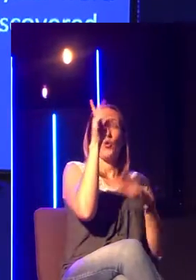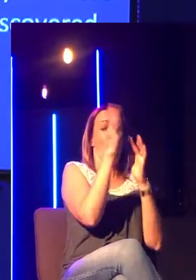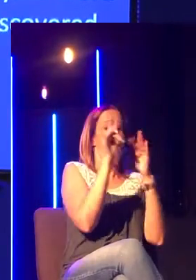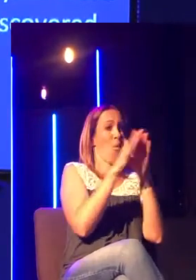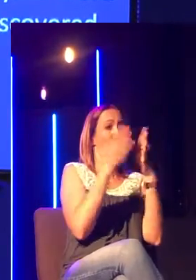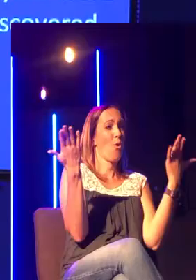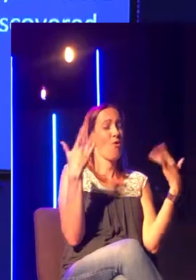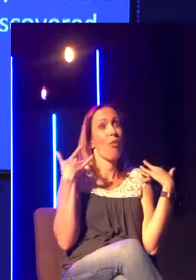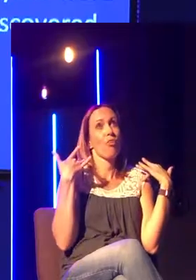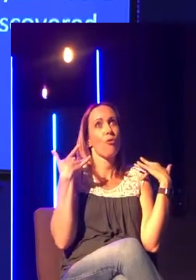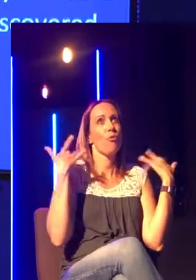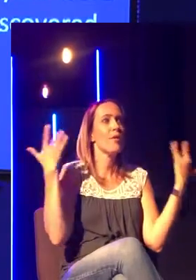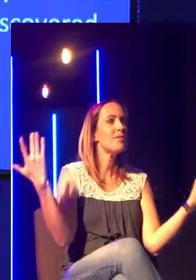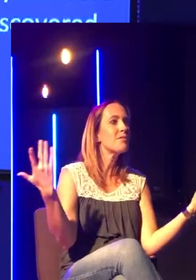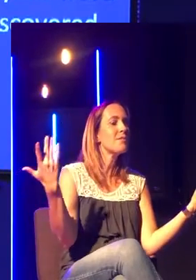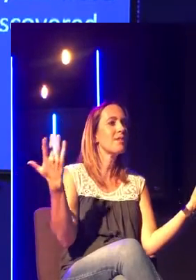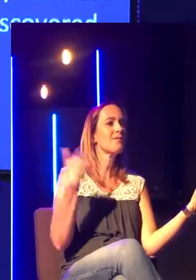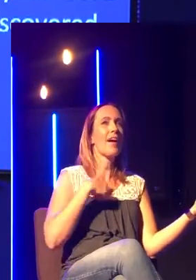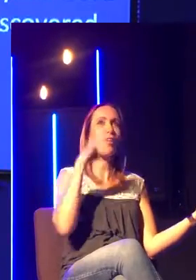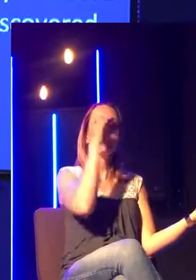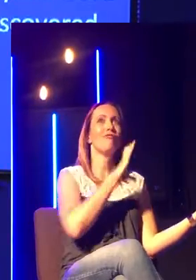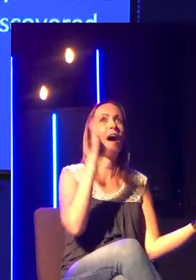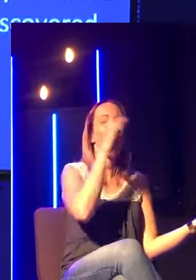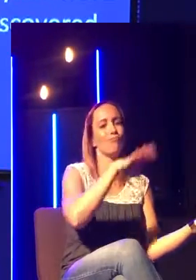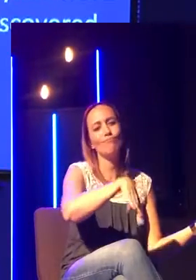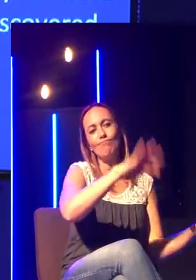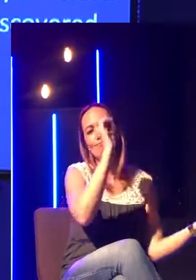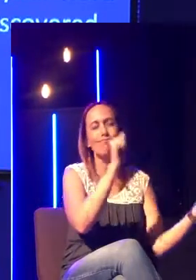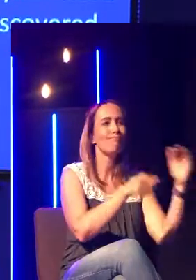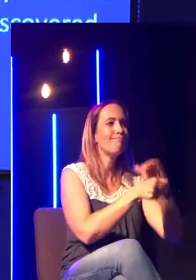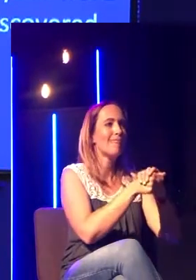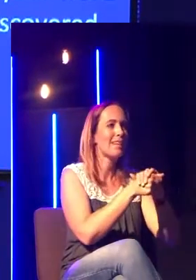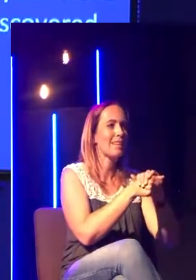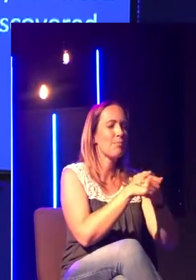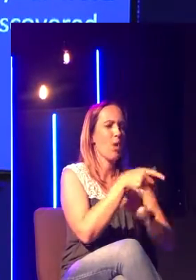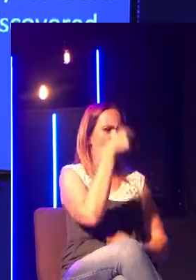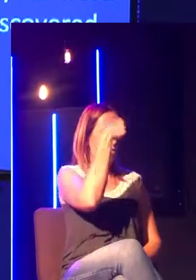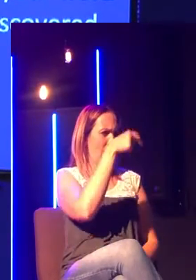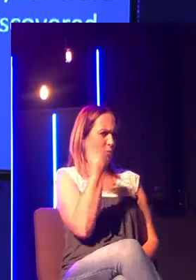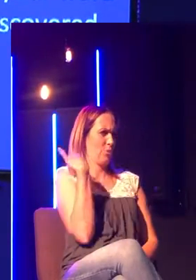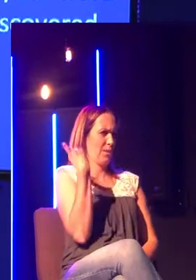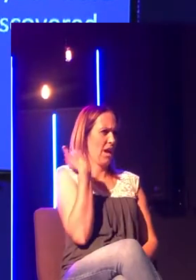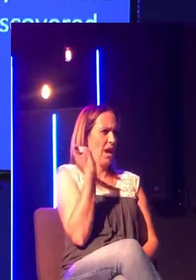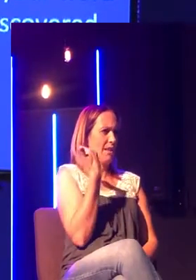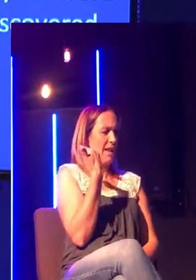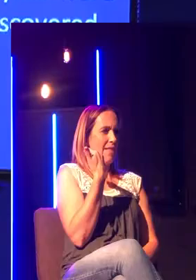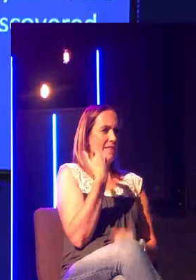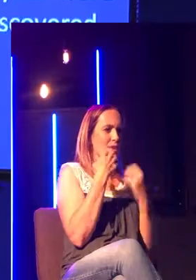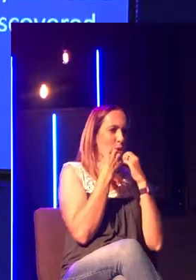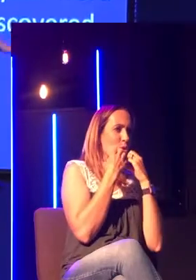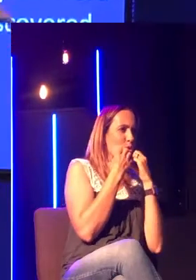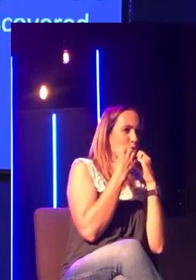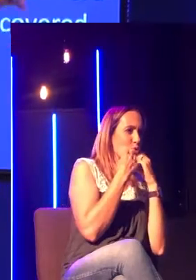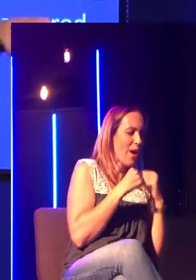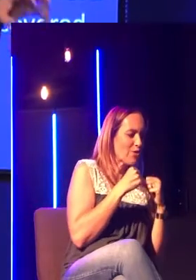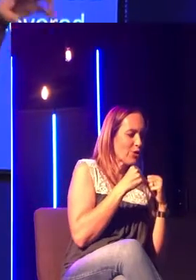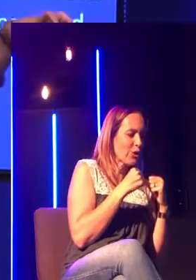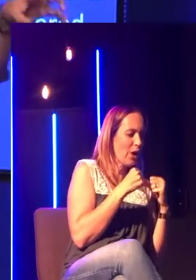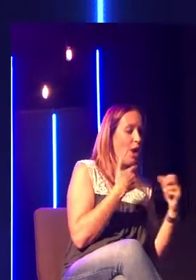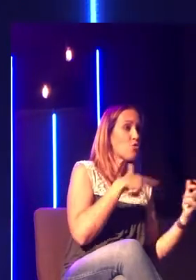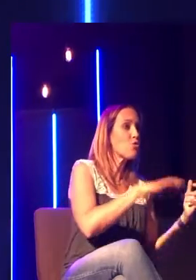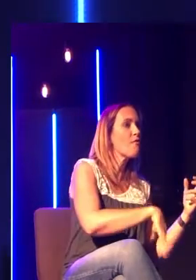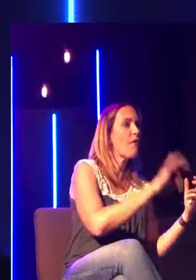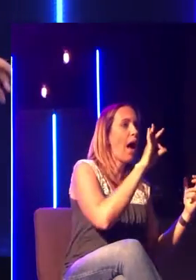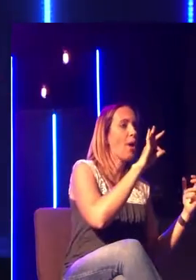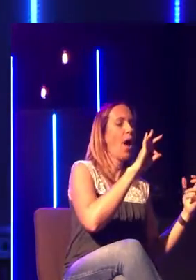has discovered hidden treasure. Do you remember that time when you were young where you discovered what was treasure to you and the joy that it